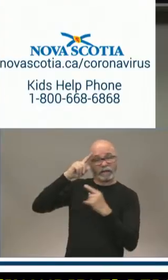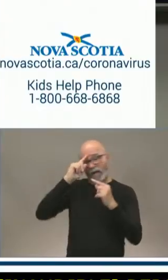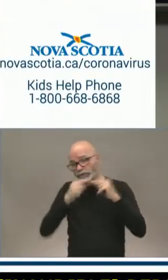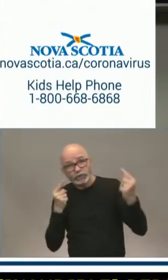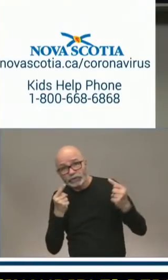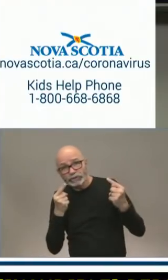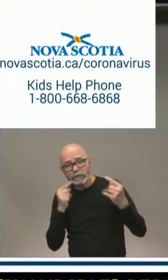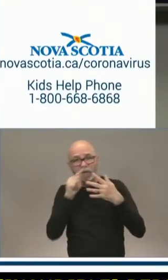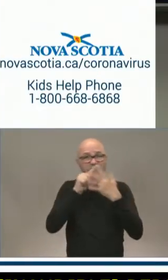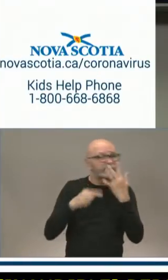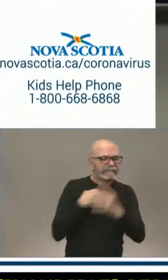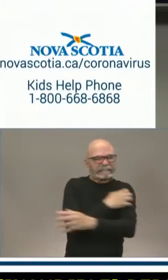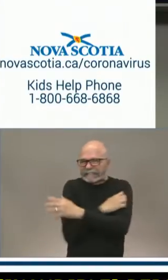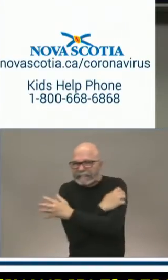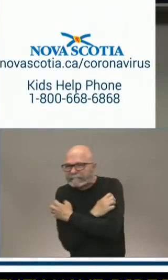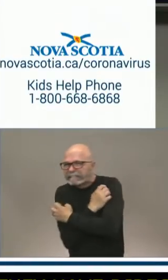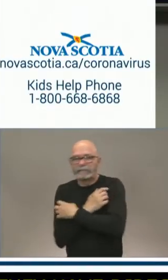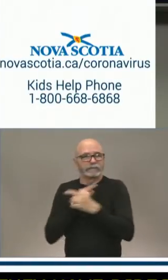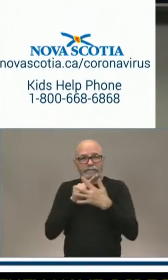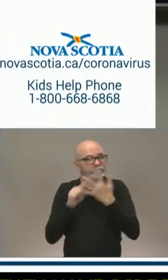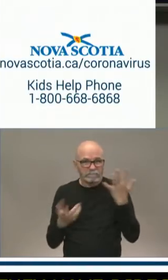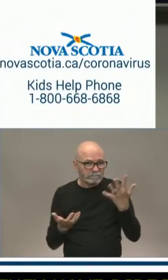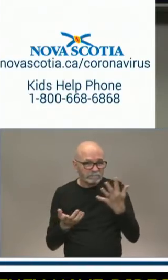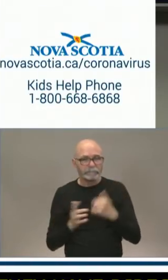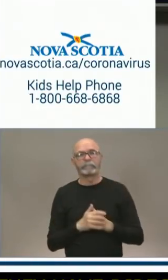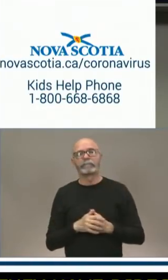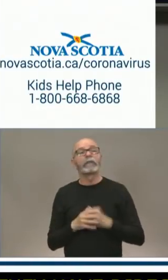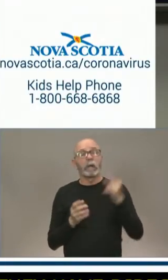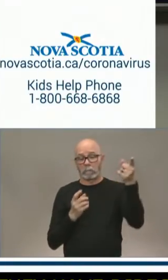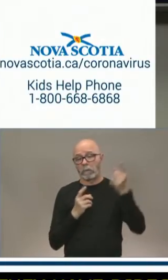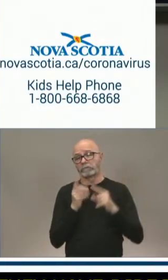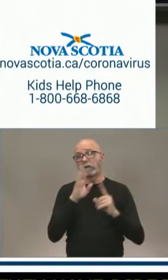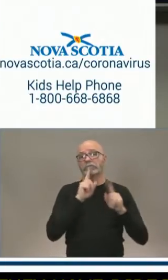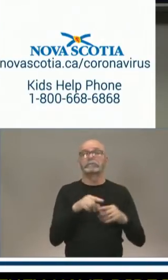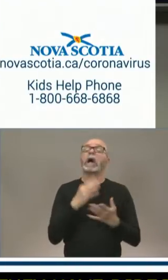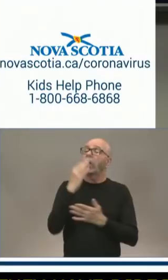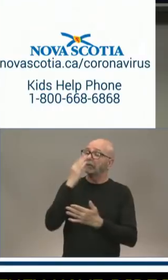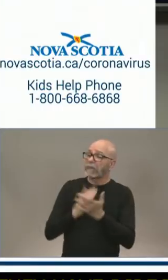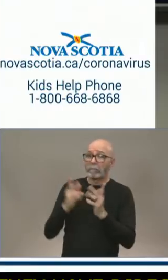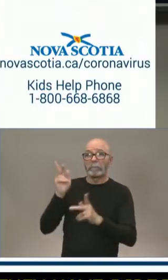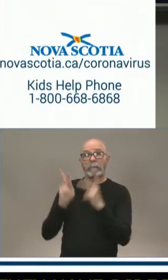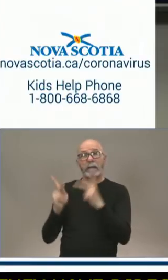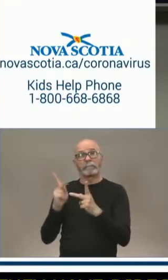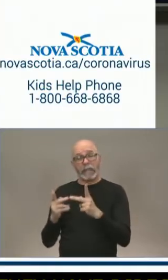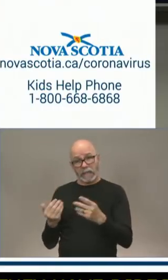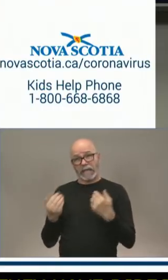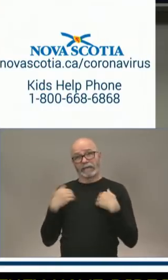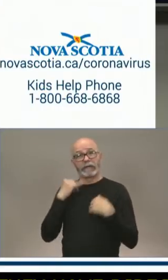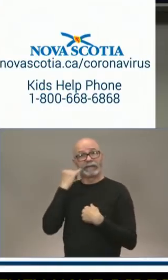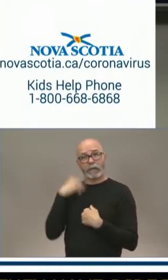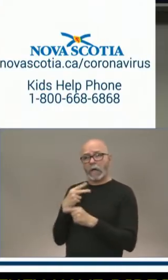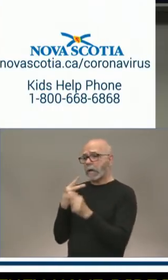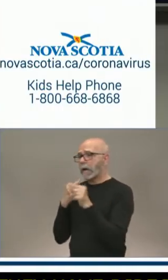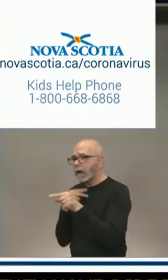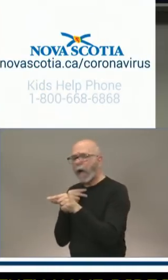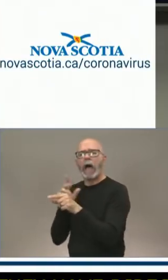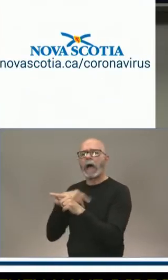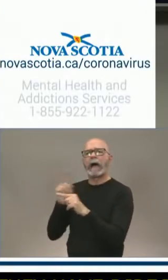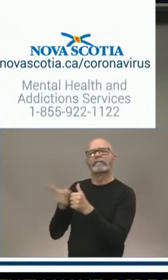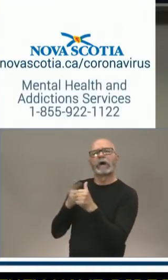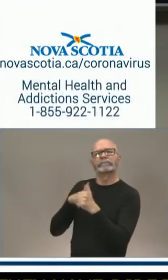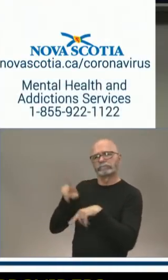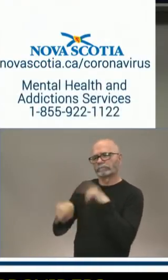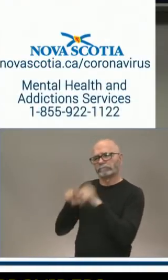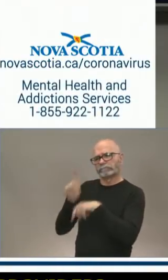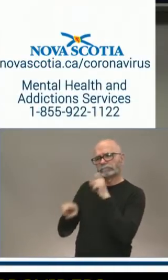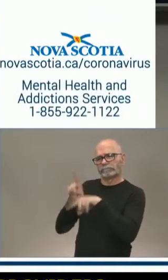So people are, at the time they're immunized, they're given information, or before they give their consent to get immunized, they're given